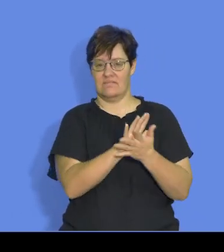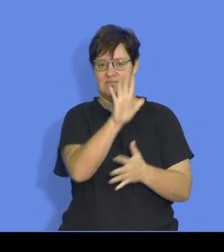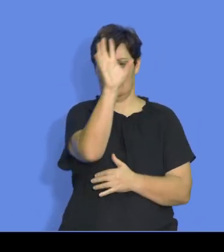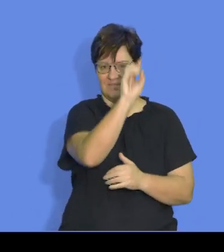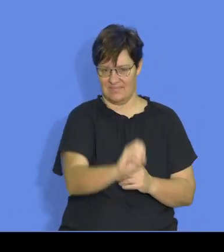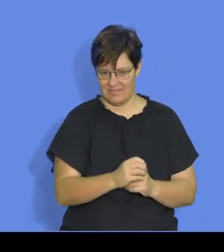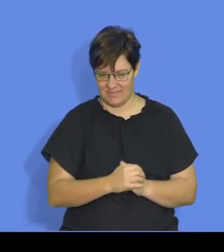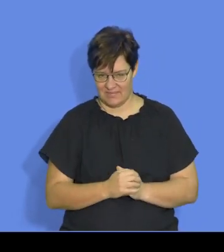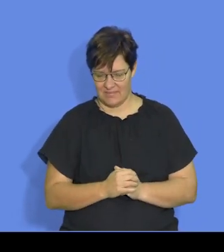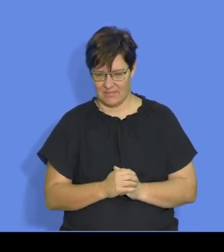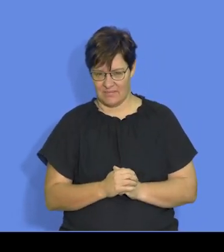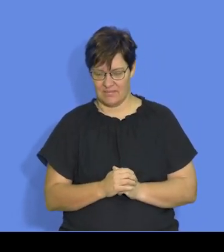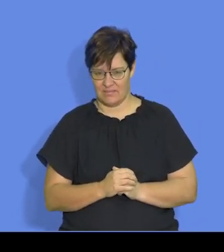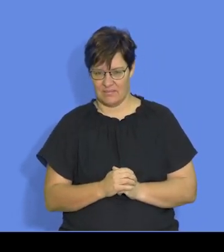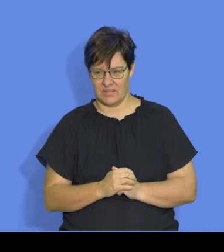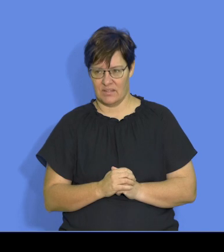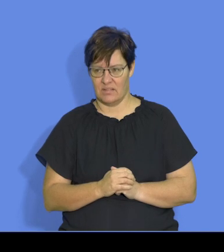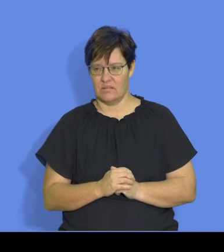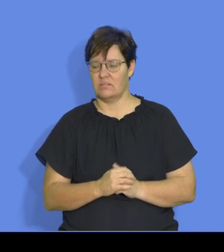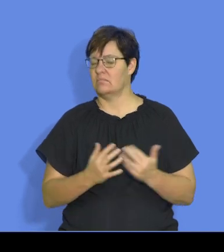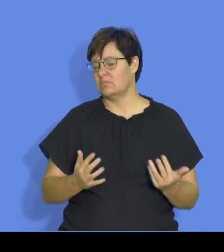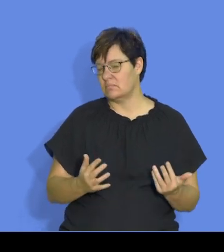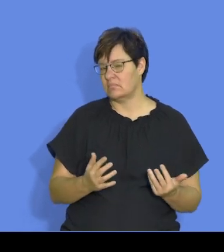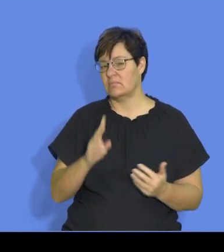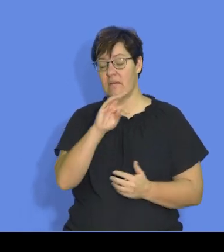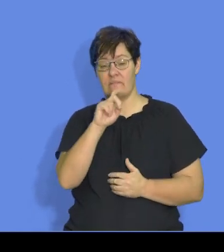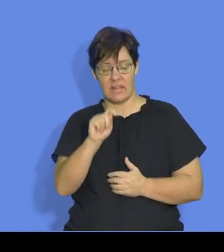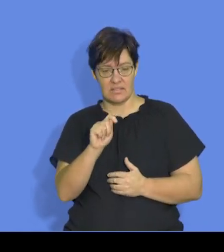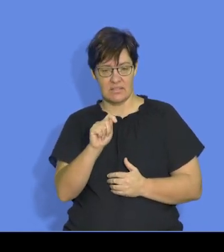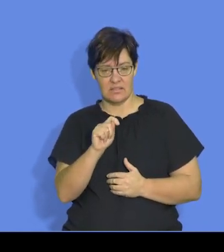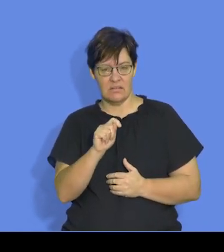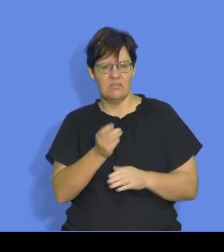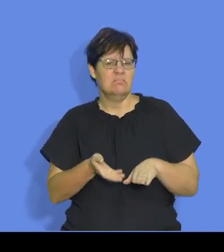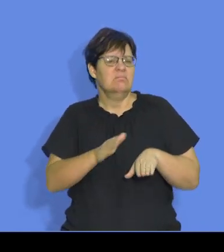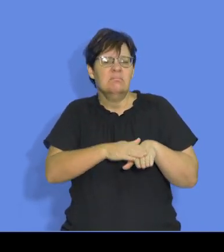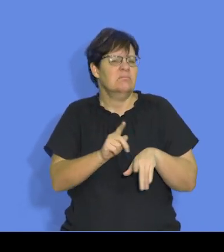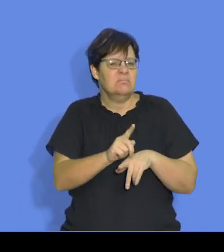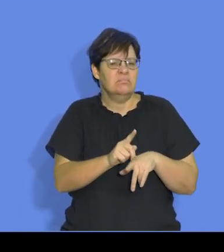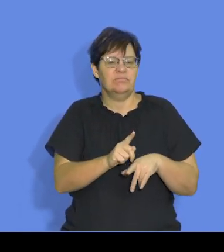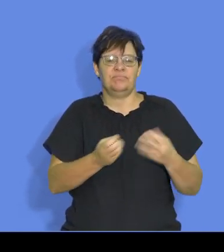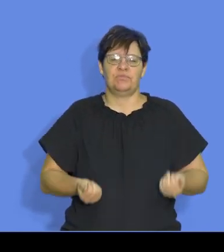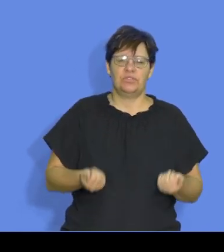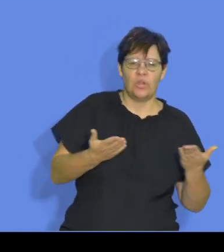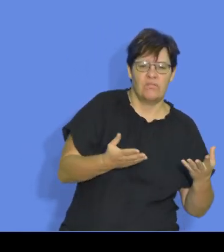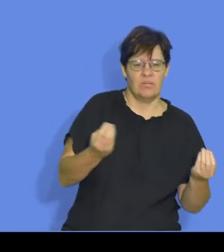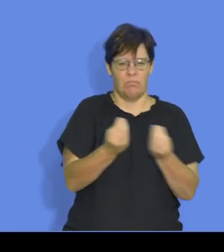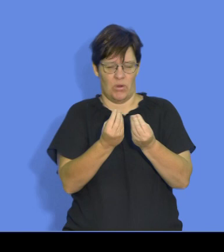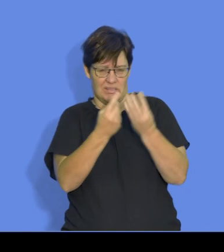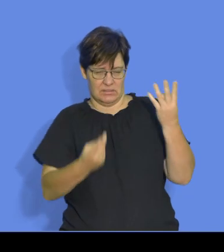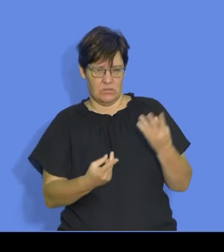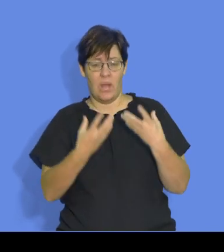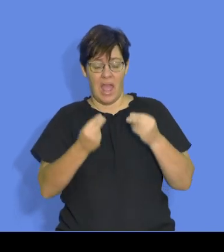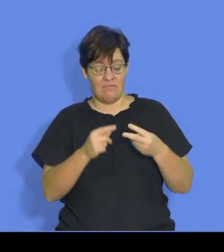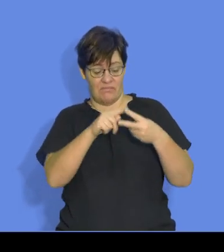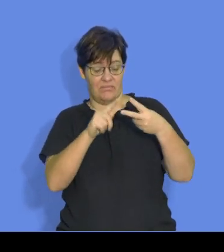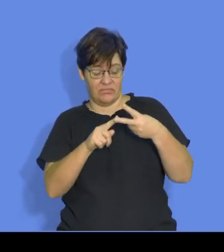15%, right? We said that VAT is levied on goods and services. We said you have zero rated